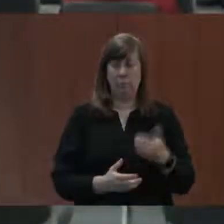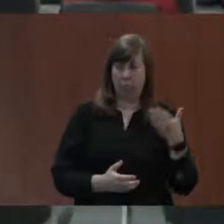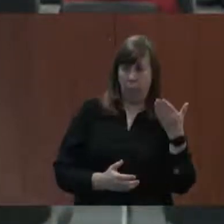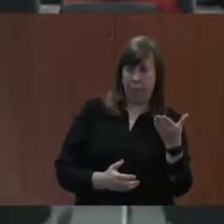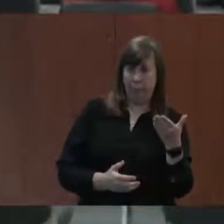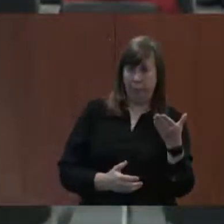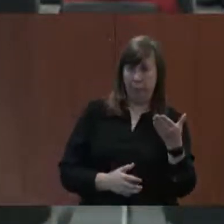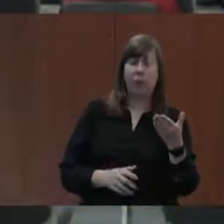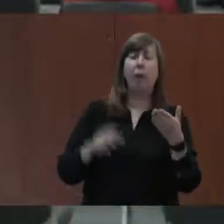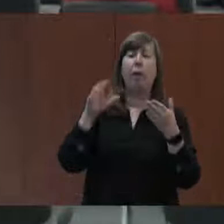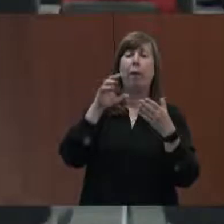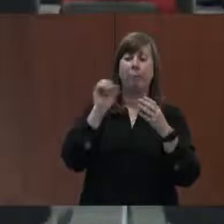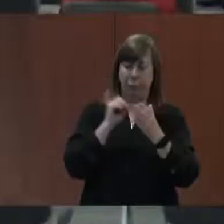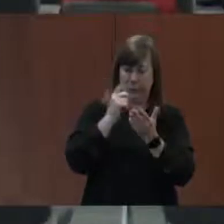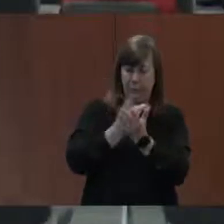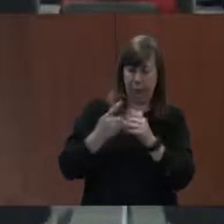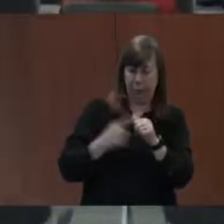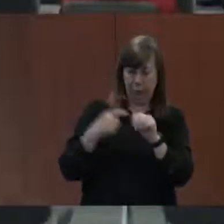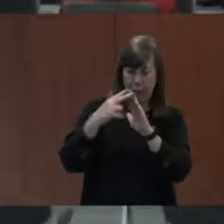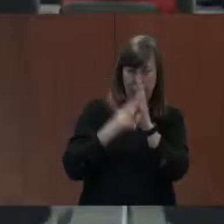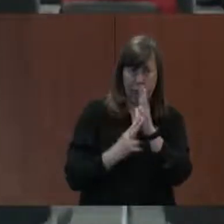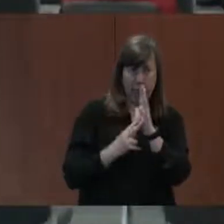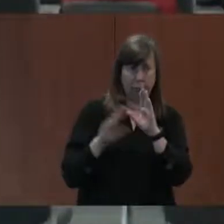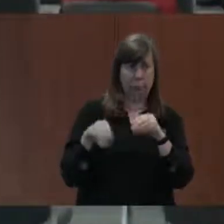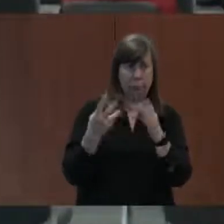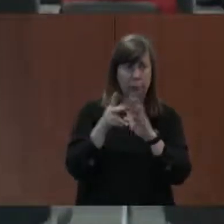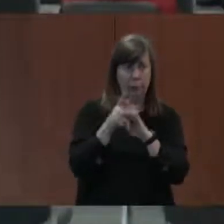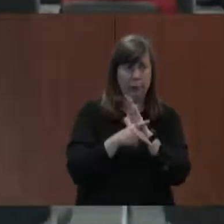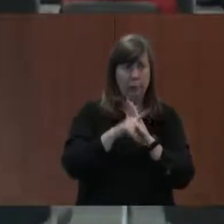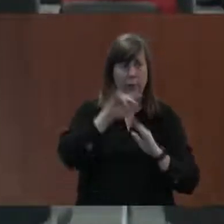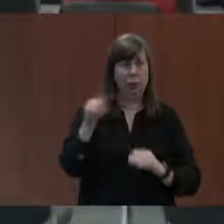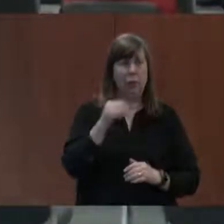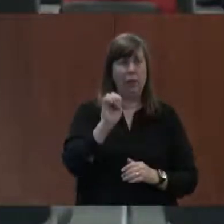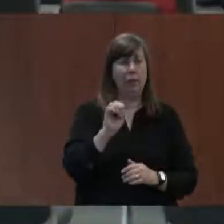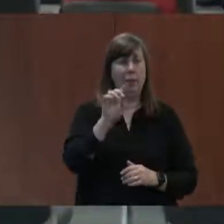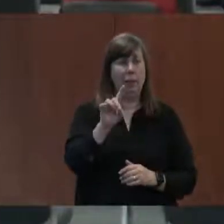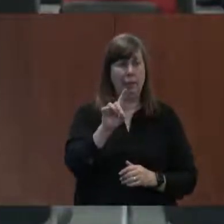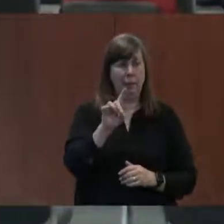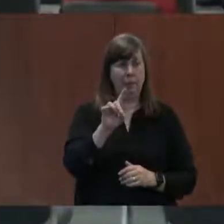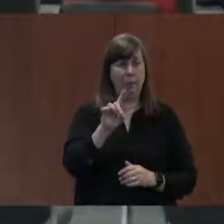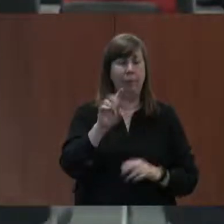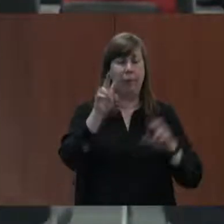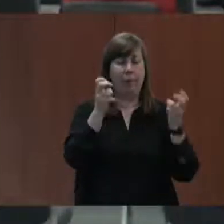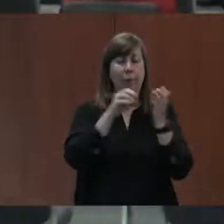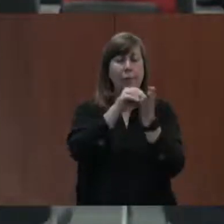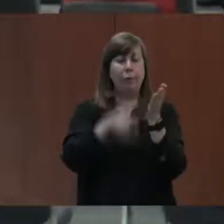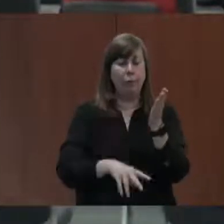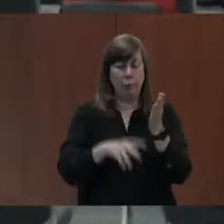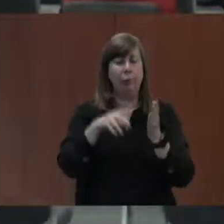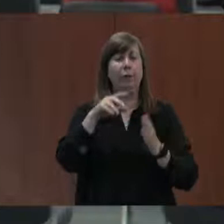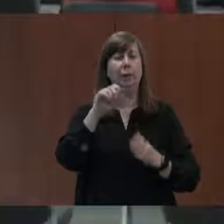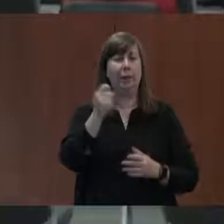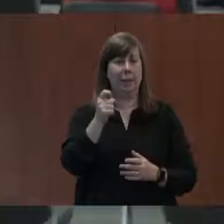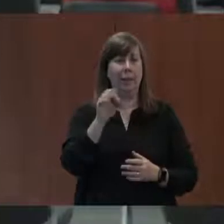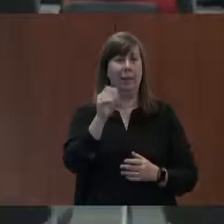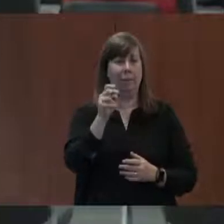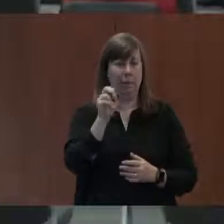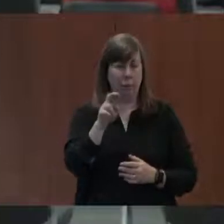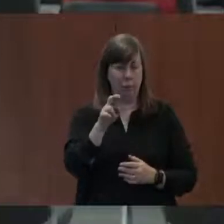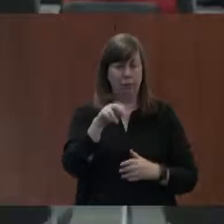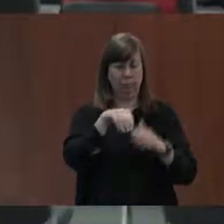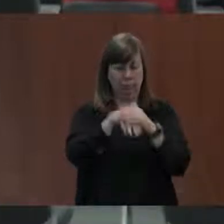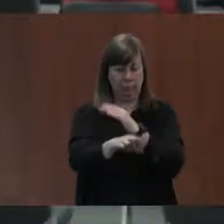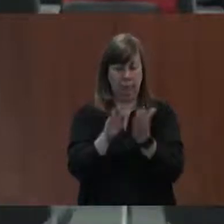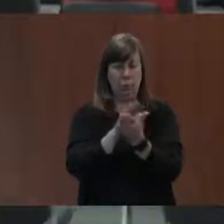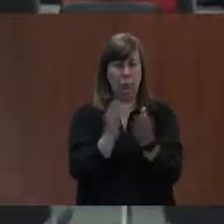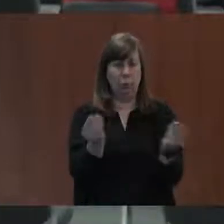Vice President Stauffer, I move to approve the first reading of proposed policy JED entitled Student Registered Sex Offenders Entry on School